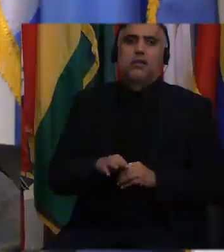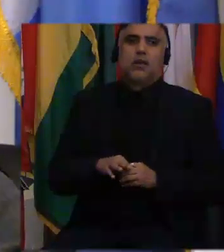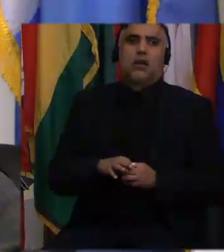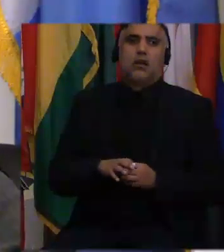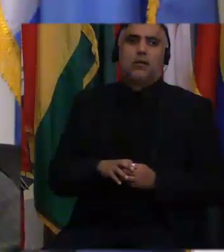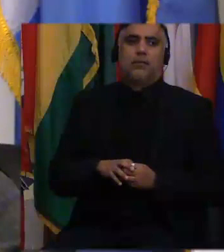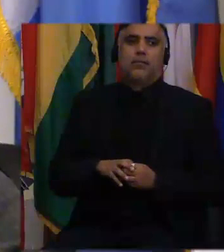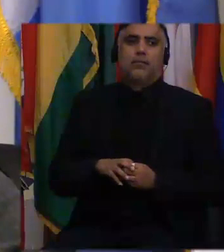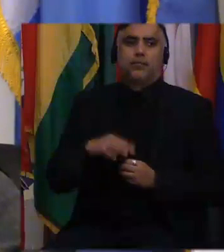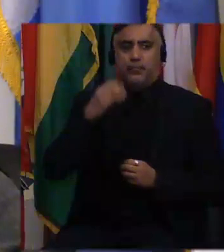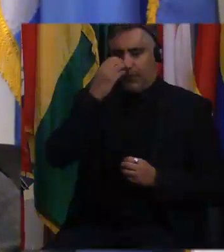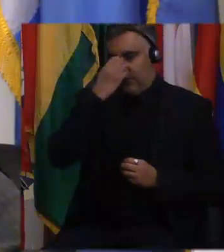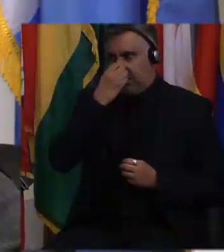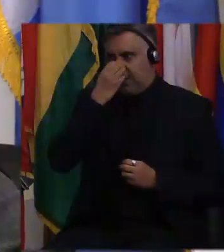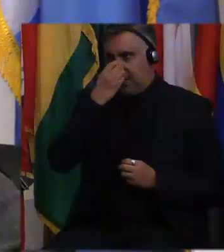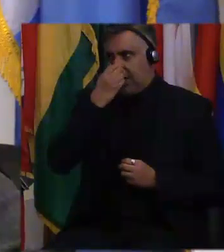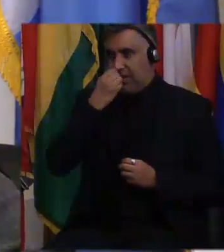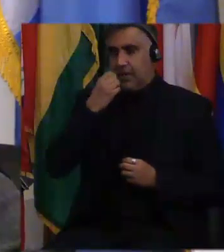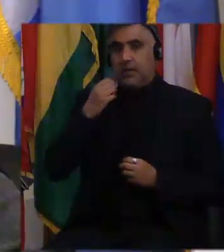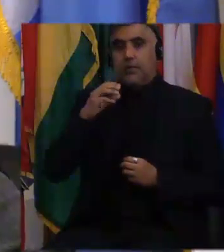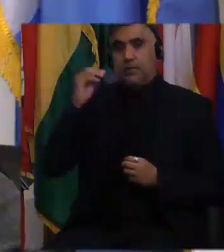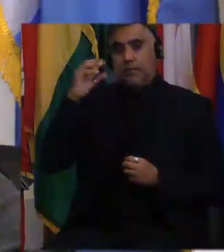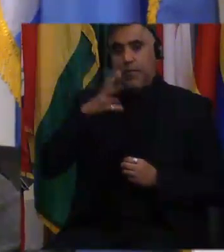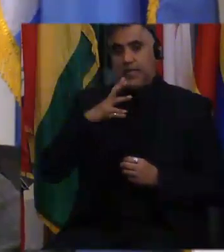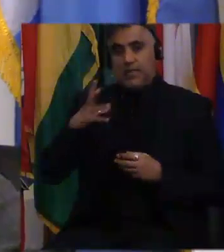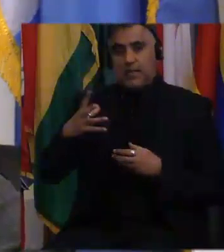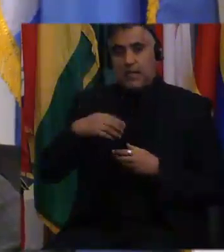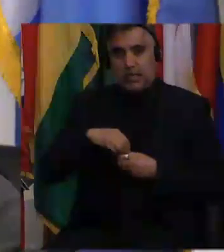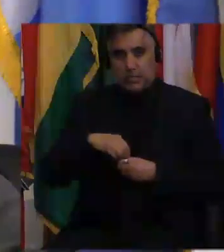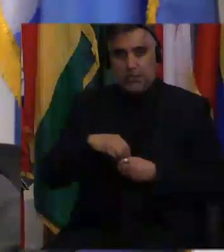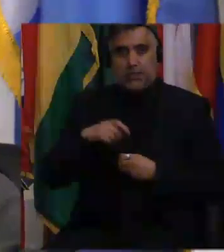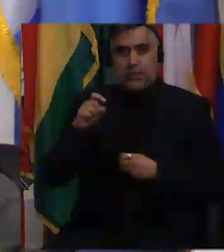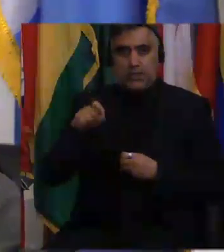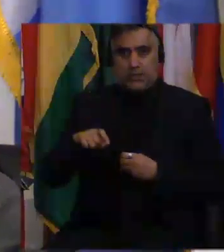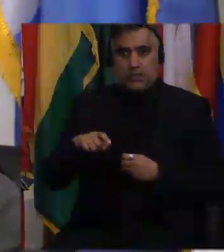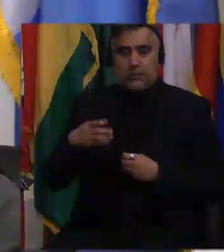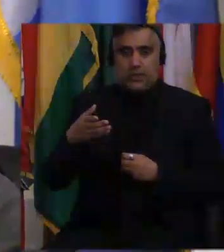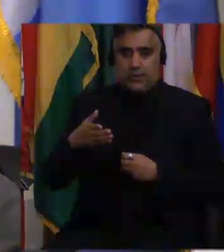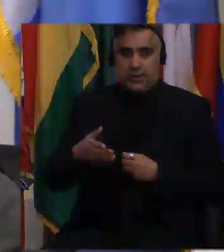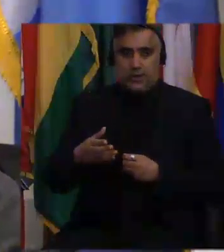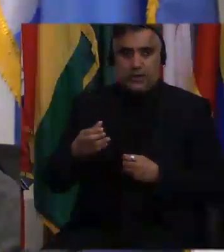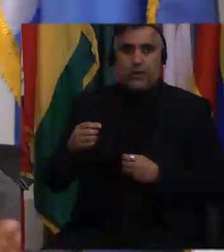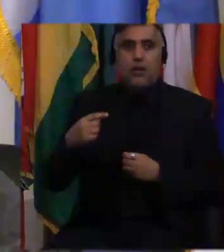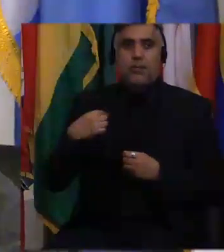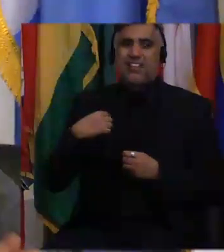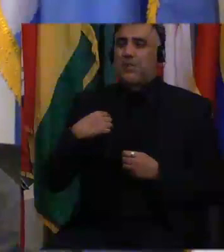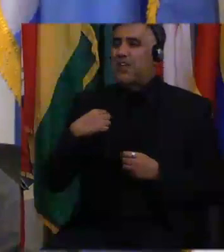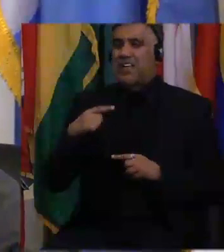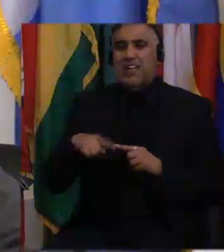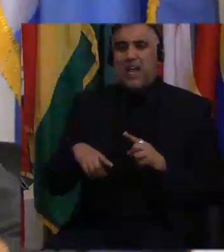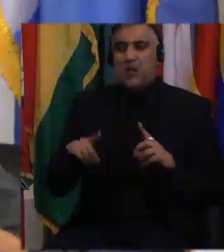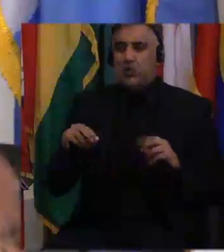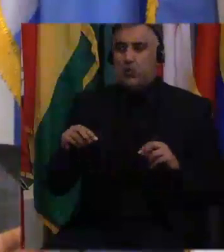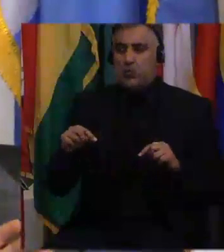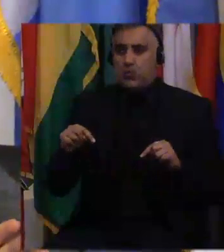a men's engagement needs to be there. It is, we cannot do